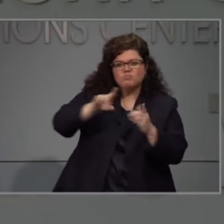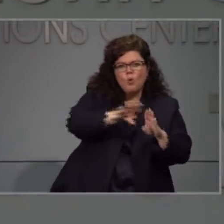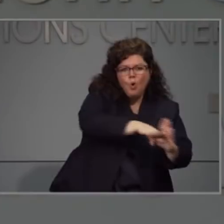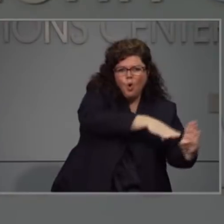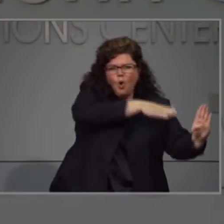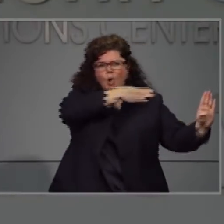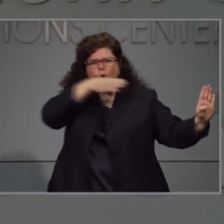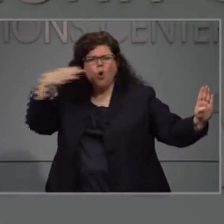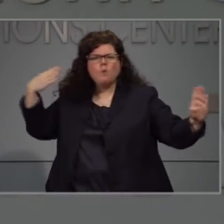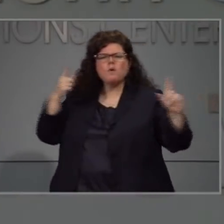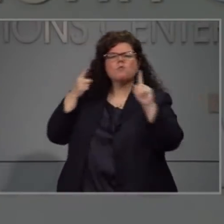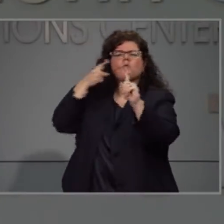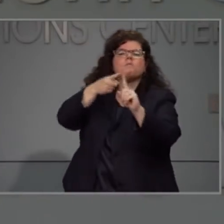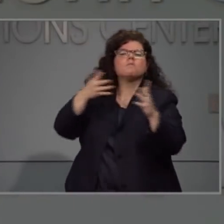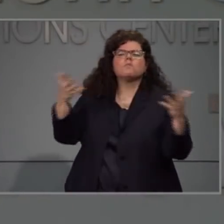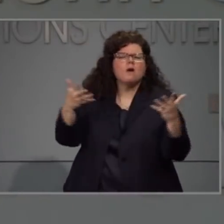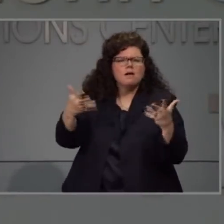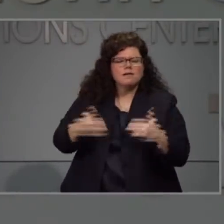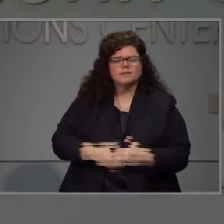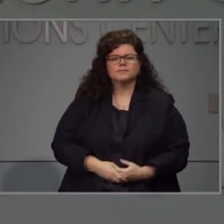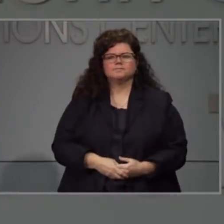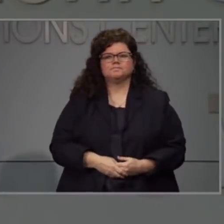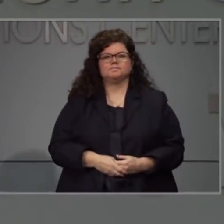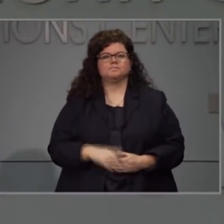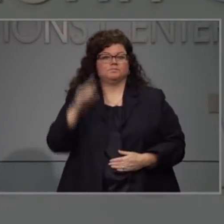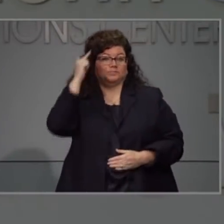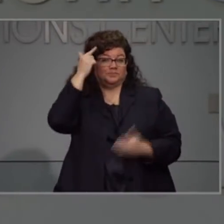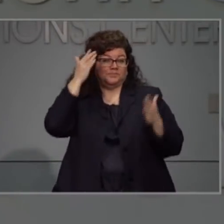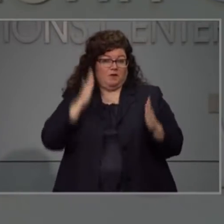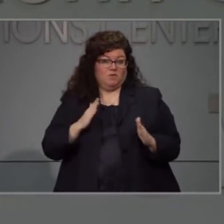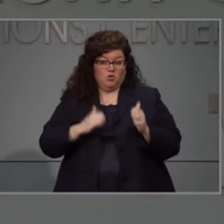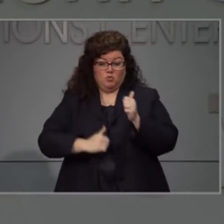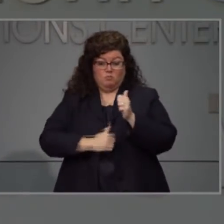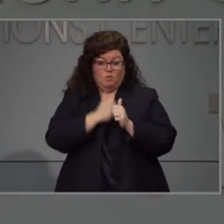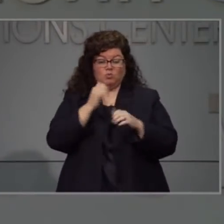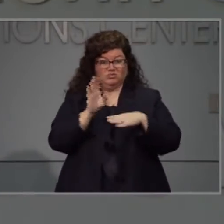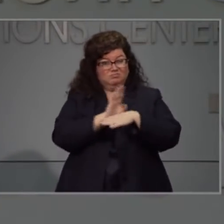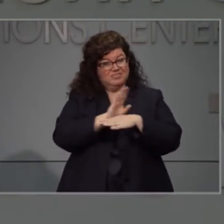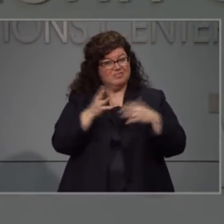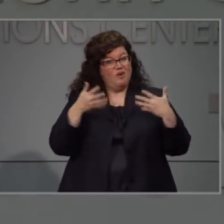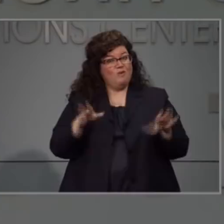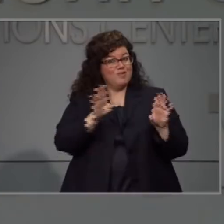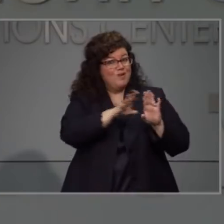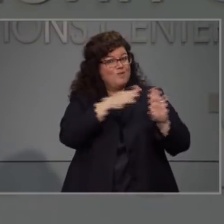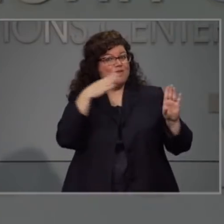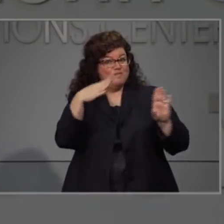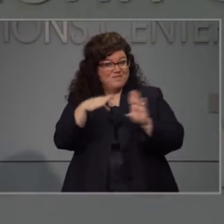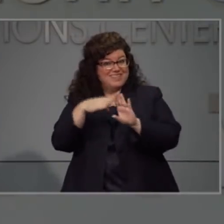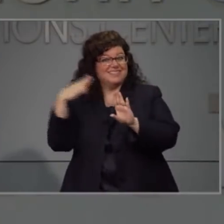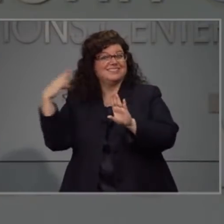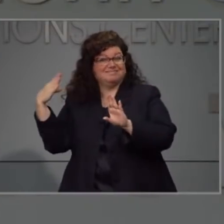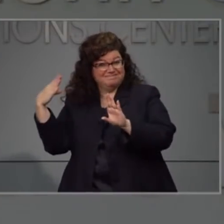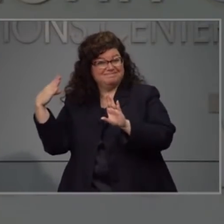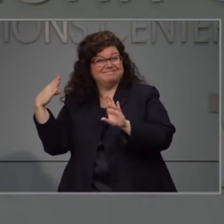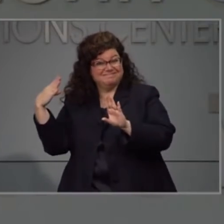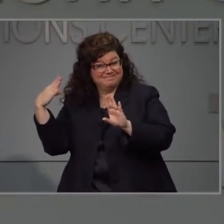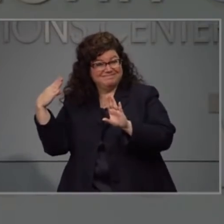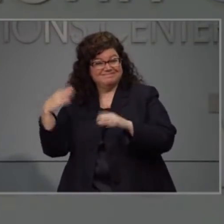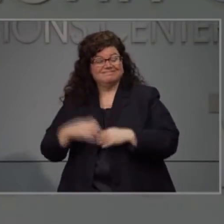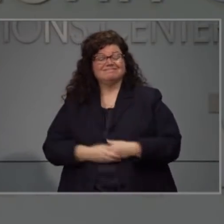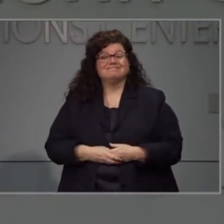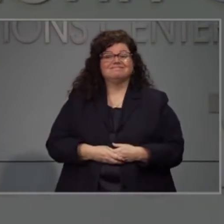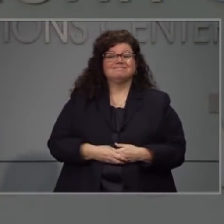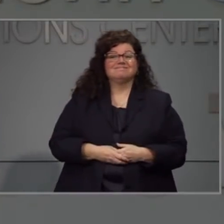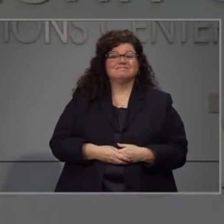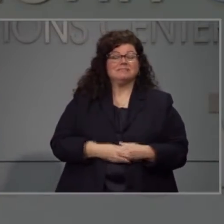Well, most businesses are open now, and I think that's important to point out. We've eliminated the distinction